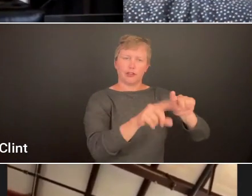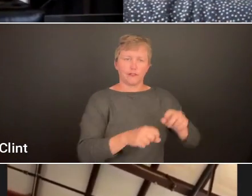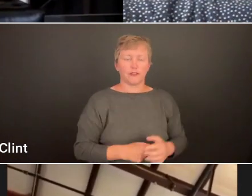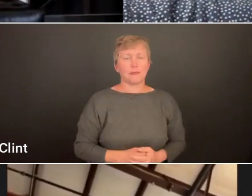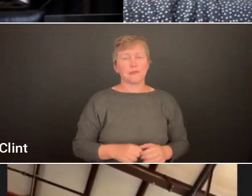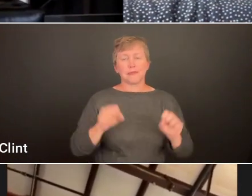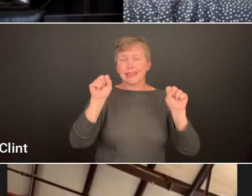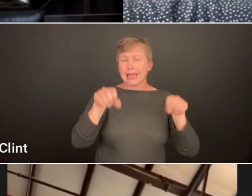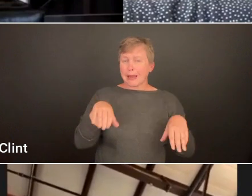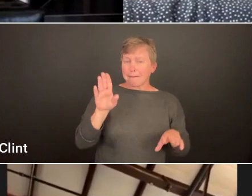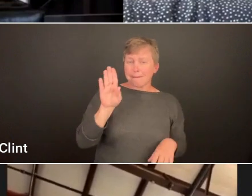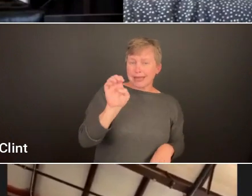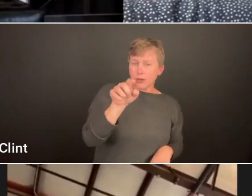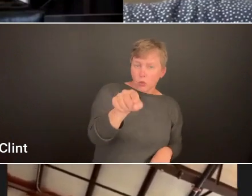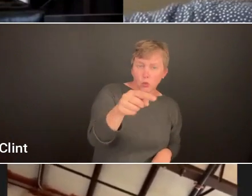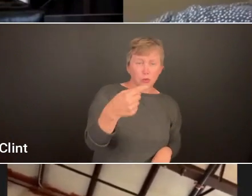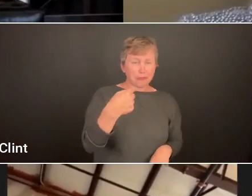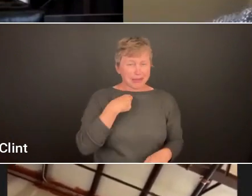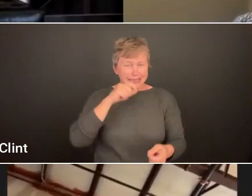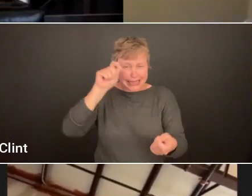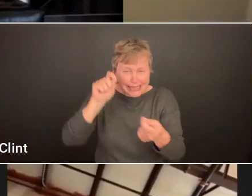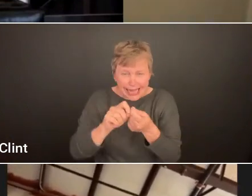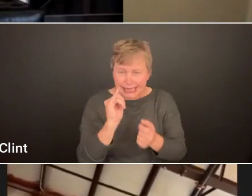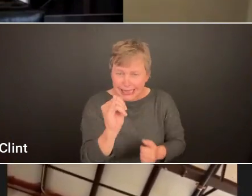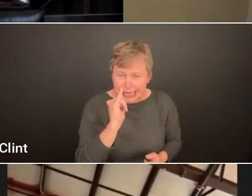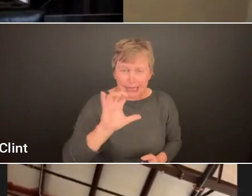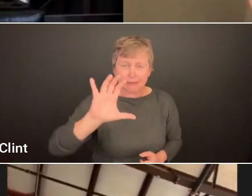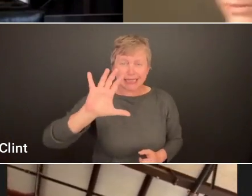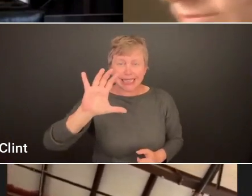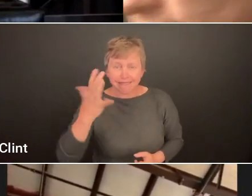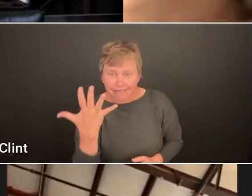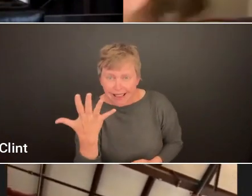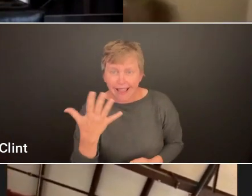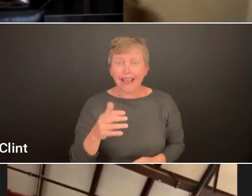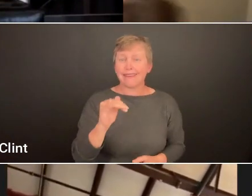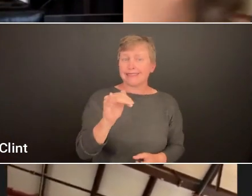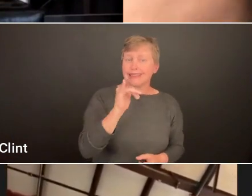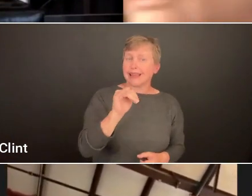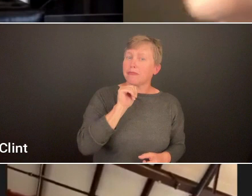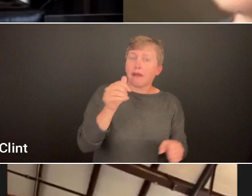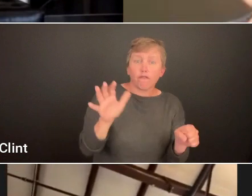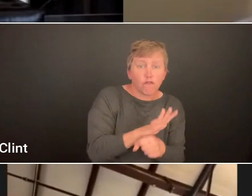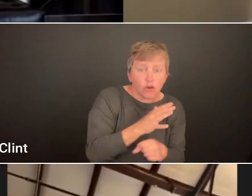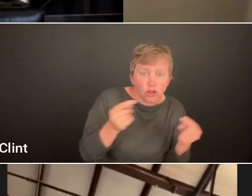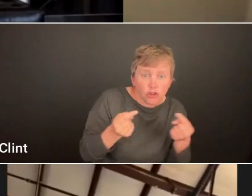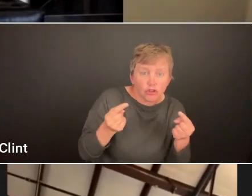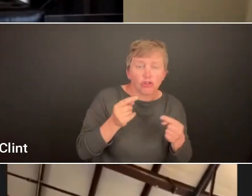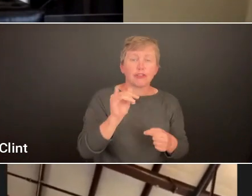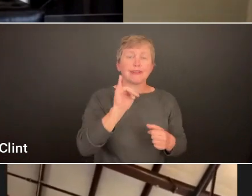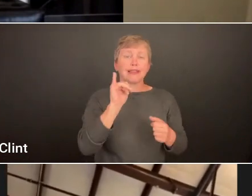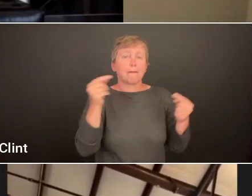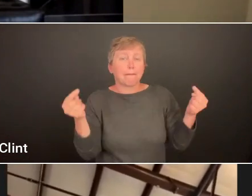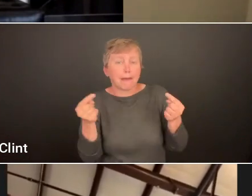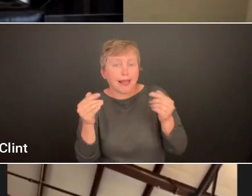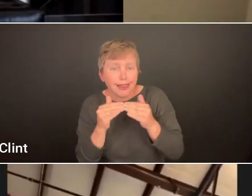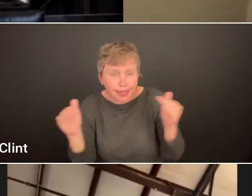have totally different function. So we have to learn our bodies first